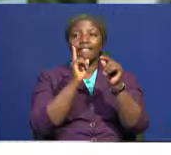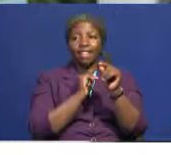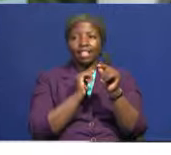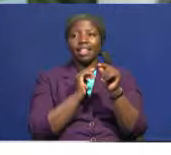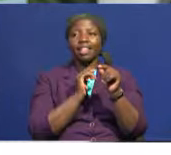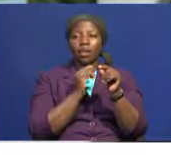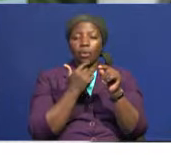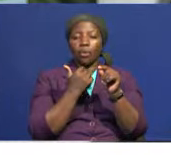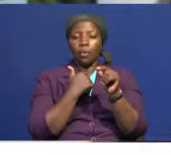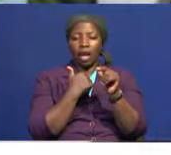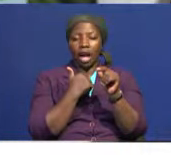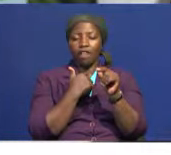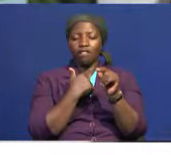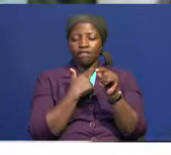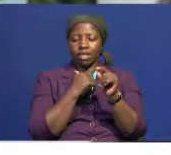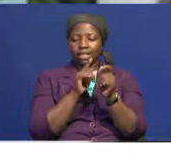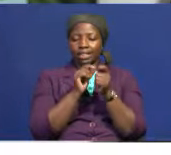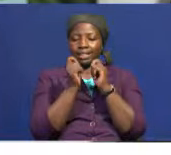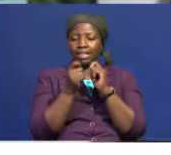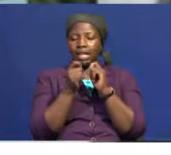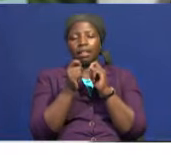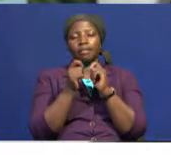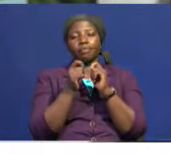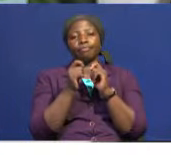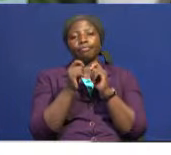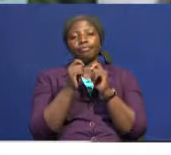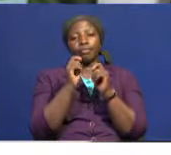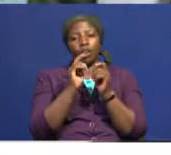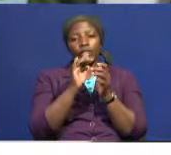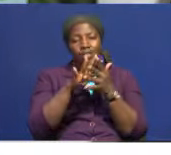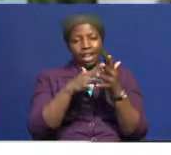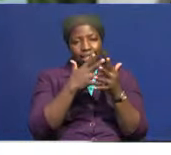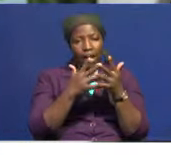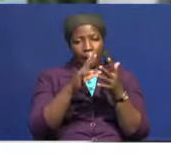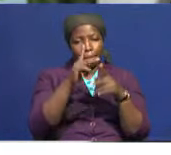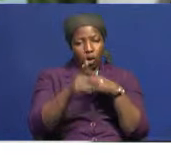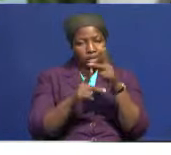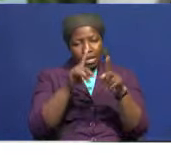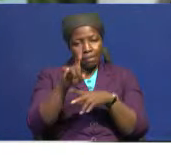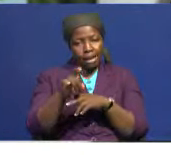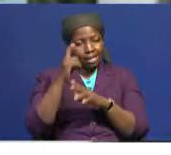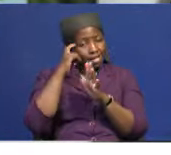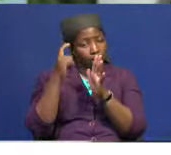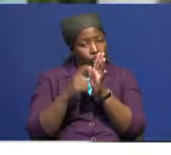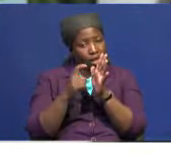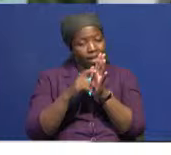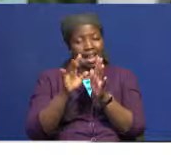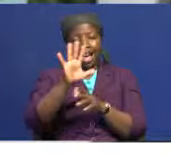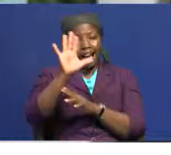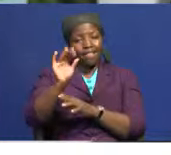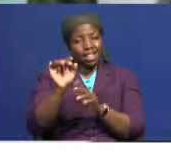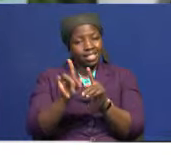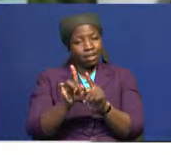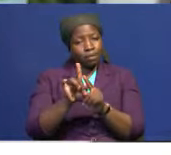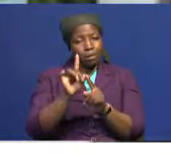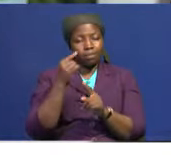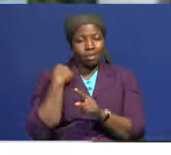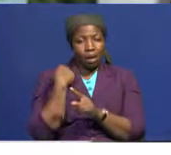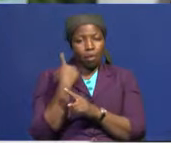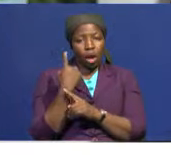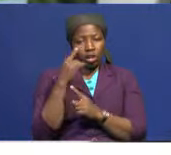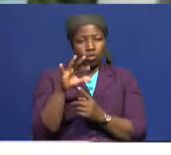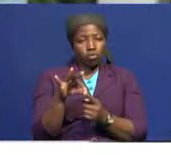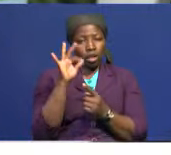the restructuring process must recognize Africa as an exceptional and priority case. The Foreign Affairs Cabinet